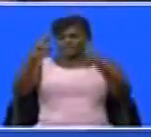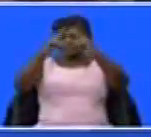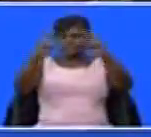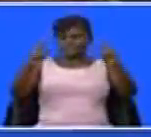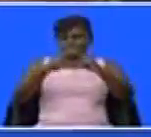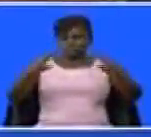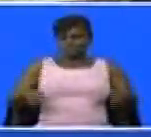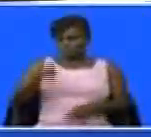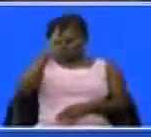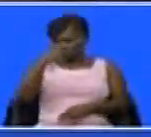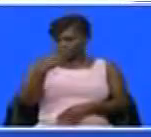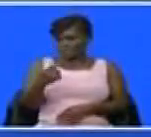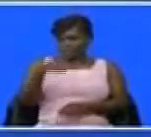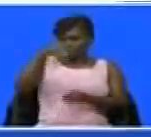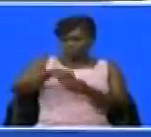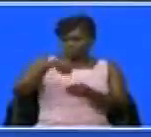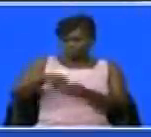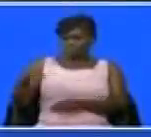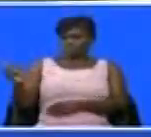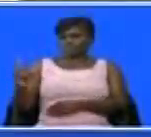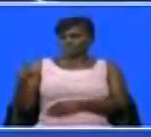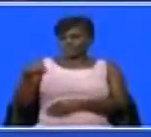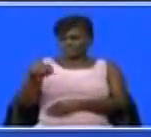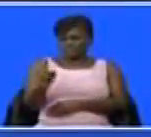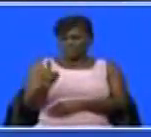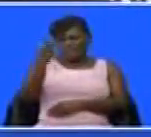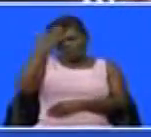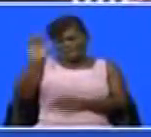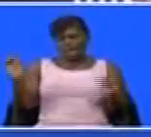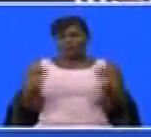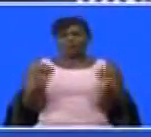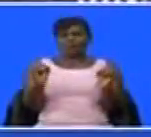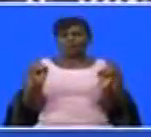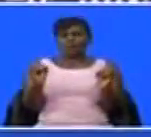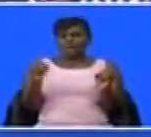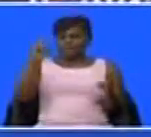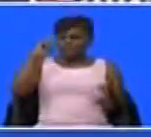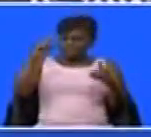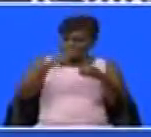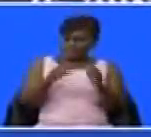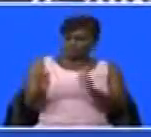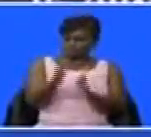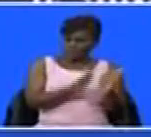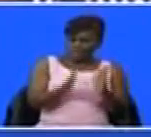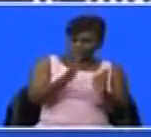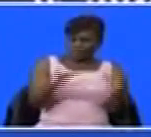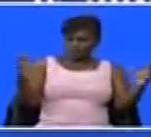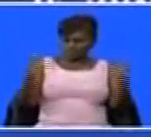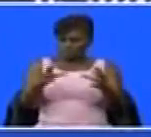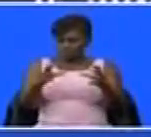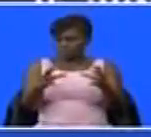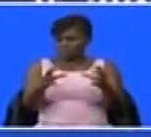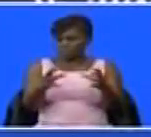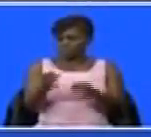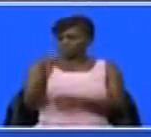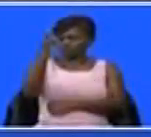Service saying the Interior Ministry was in the dark. What was meant to prepare the university community for any terrorist attack